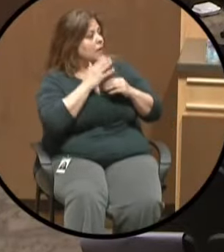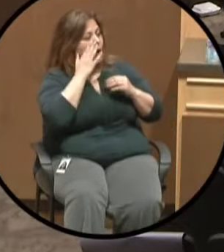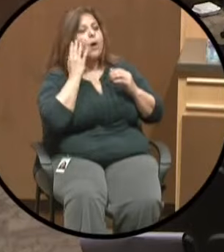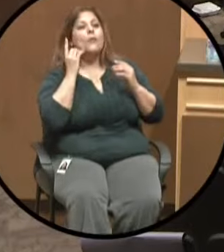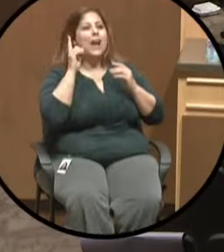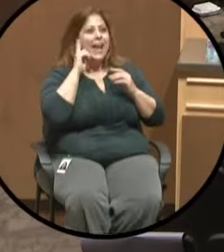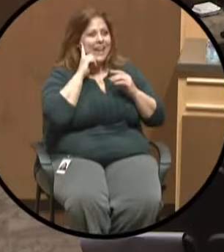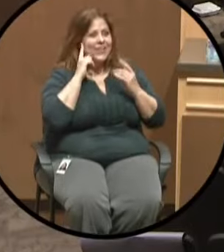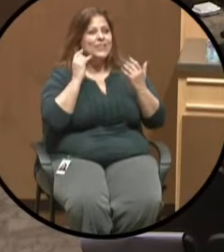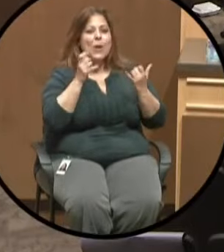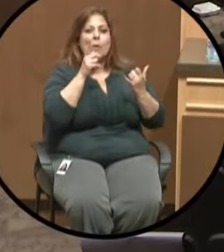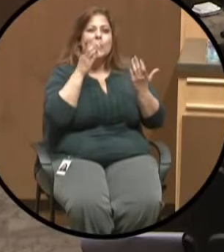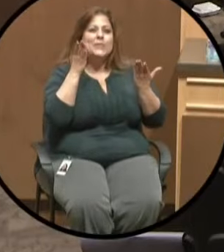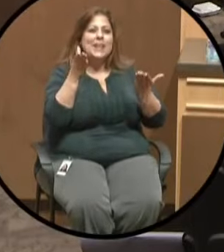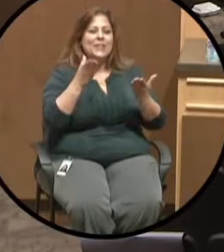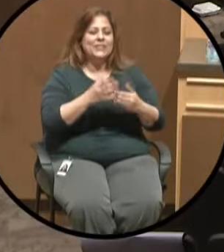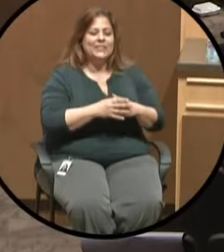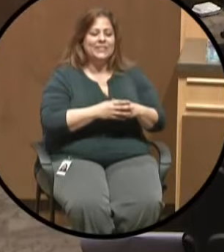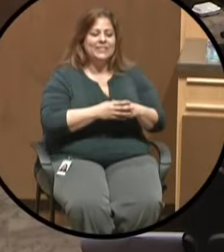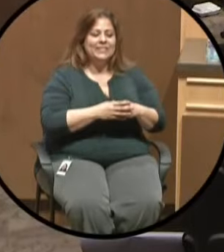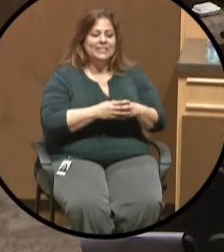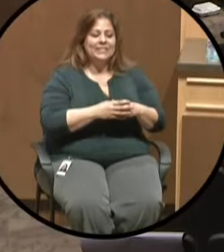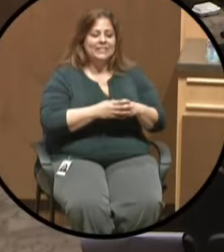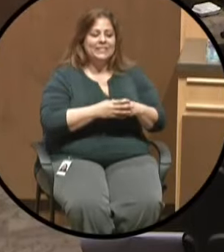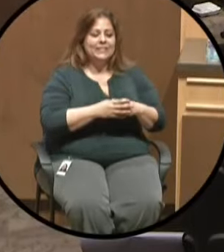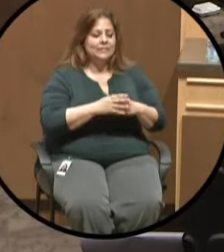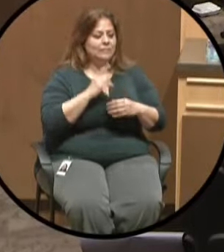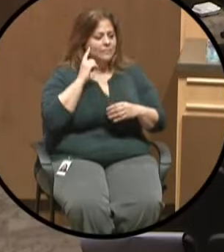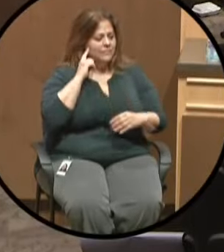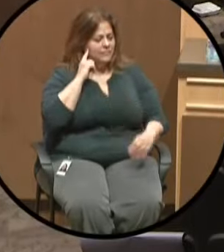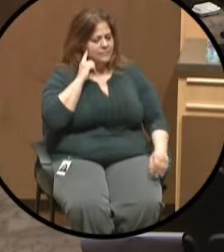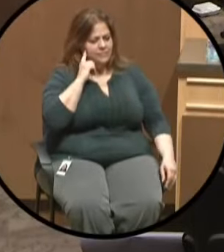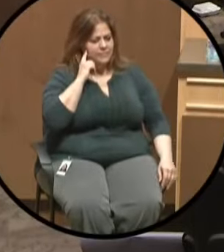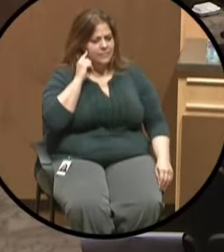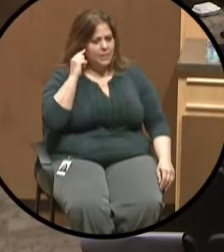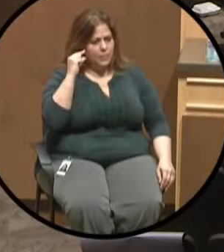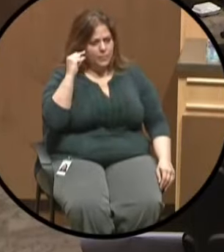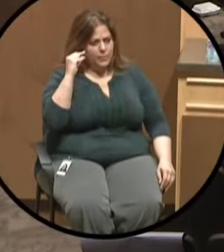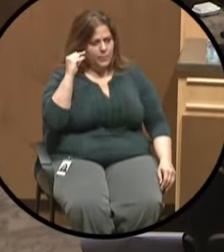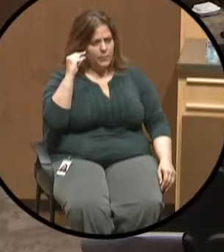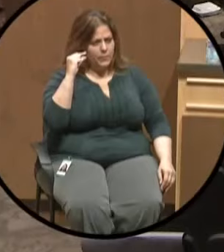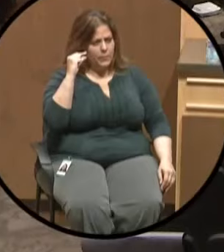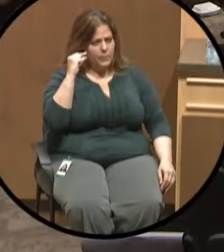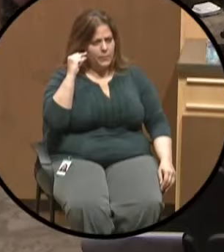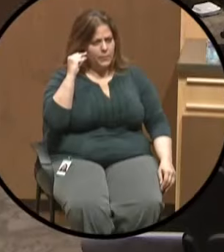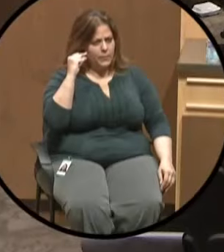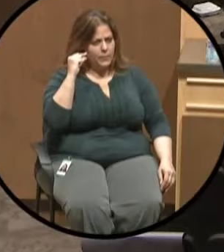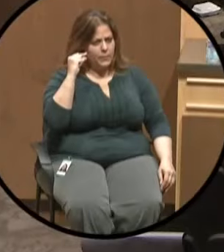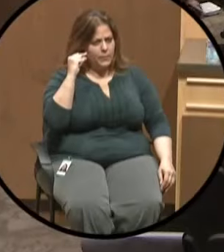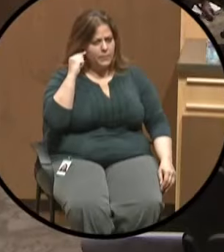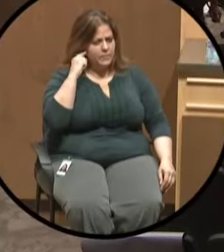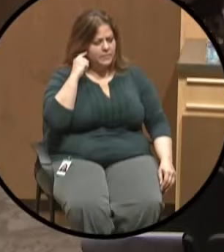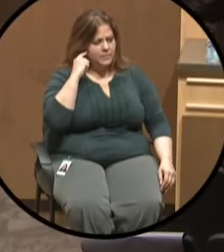Oh, I hear you. Who's there? And then we'll get to additional questions. Dr. Hsu.